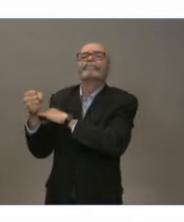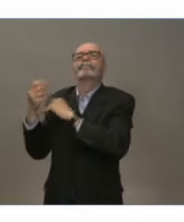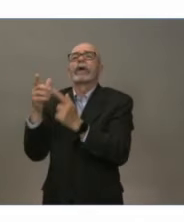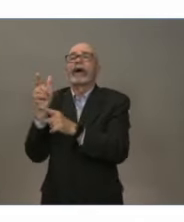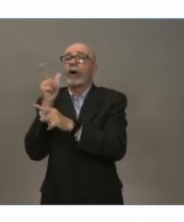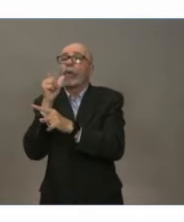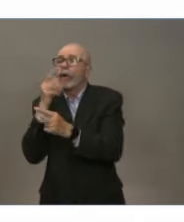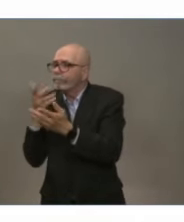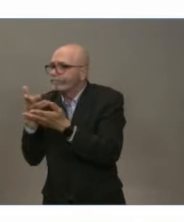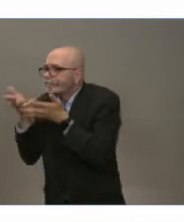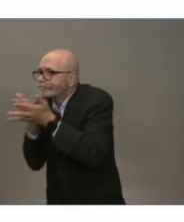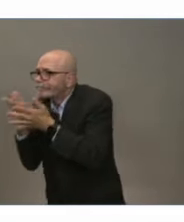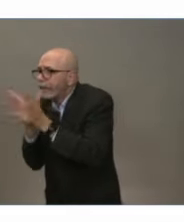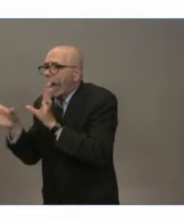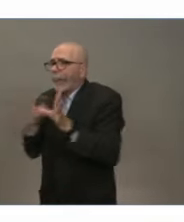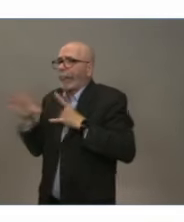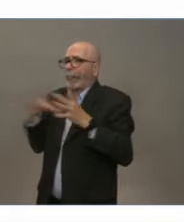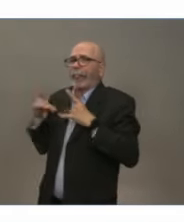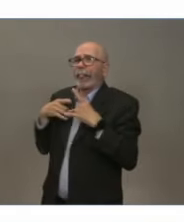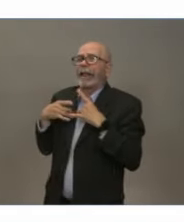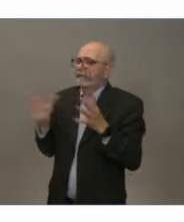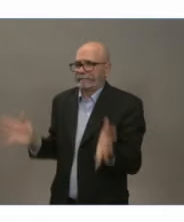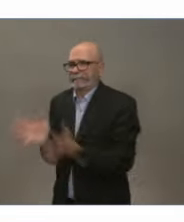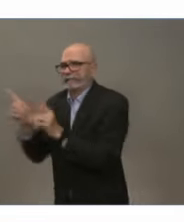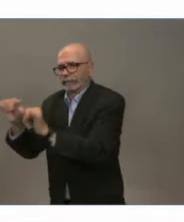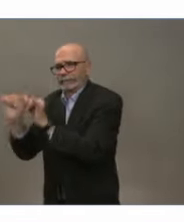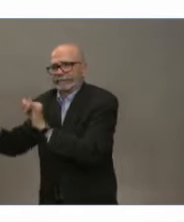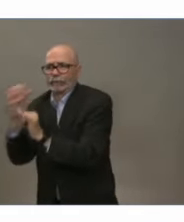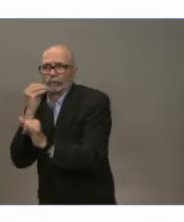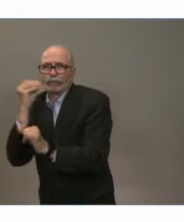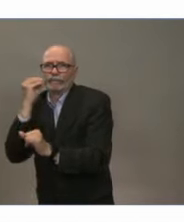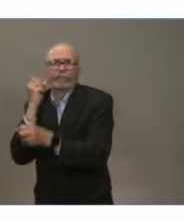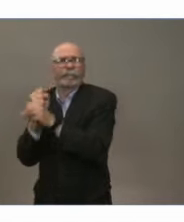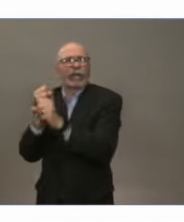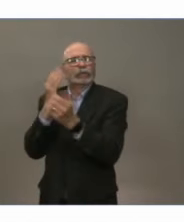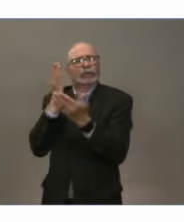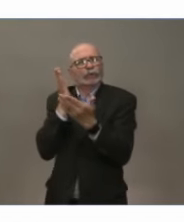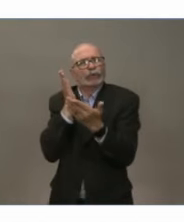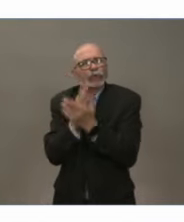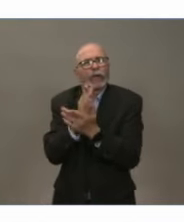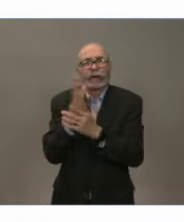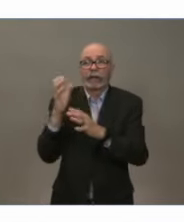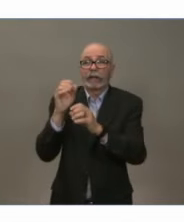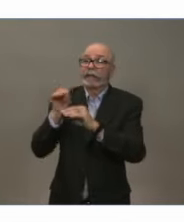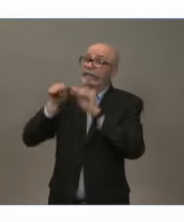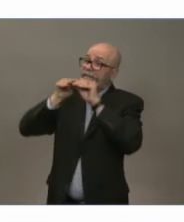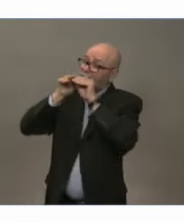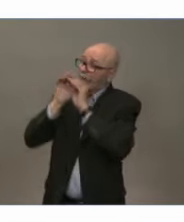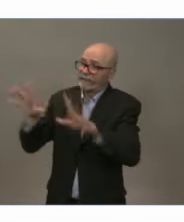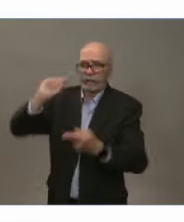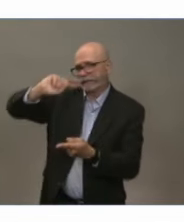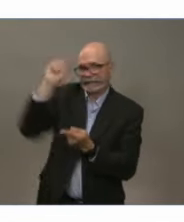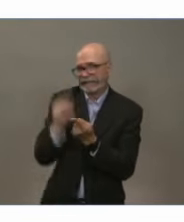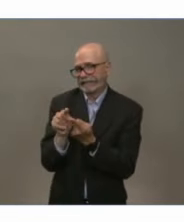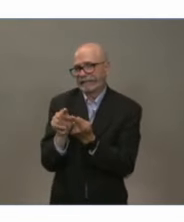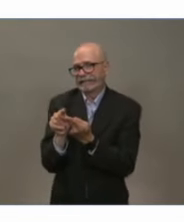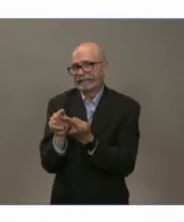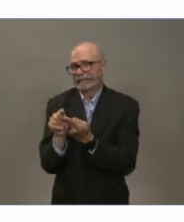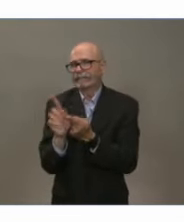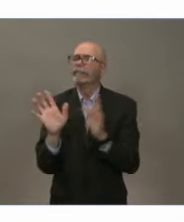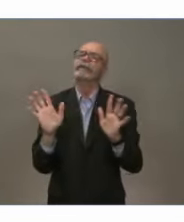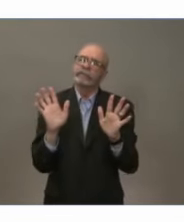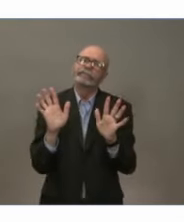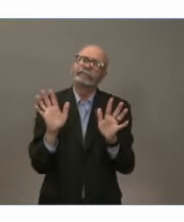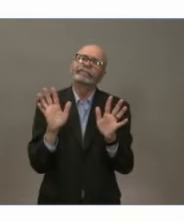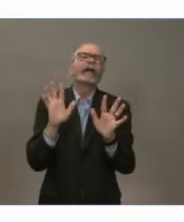in a manner that's safe and that we can minimize the spread within those communities. So there's a comprehensive supports from